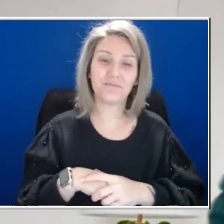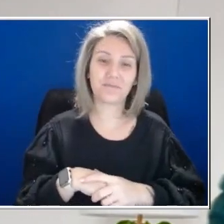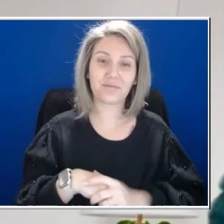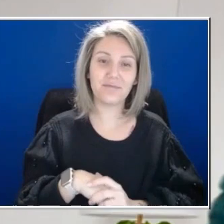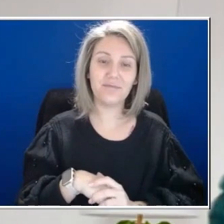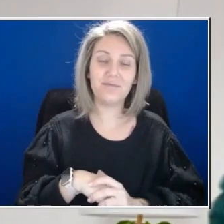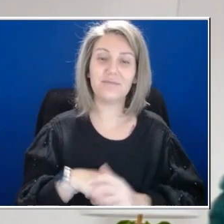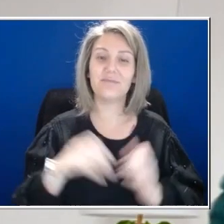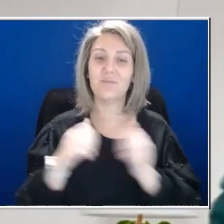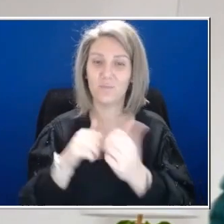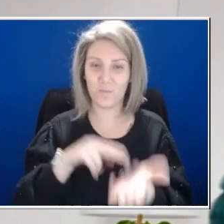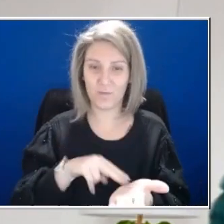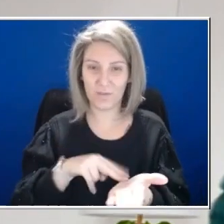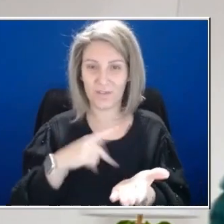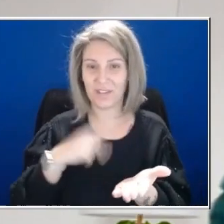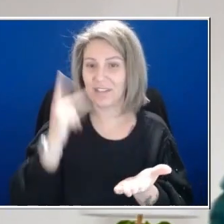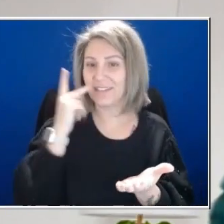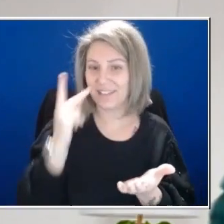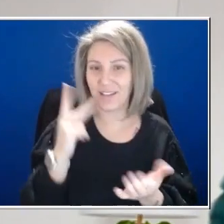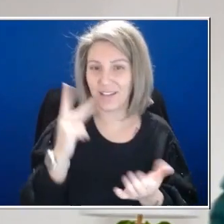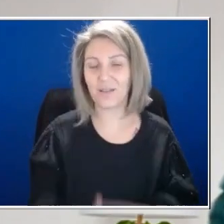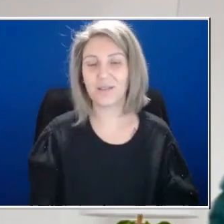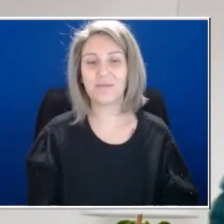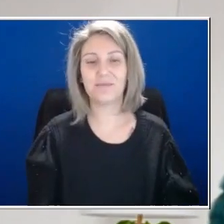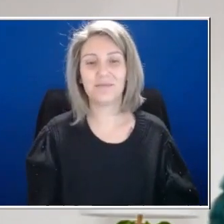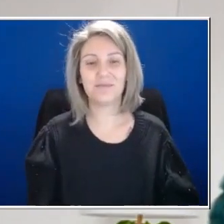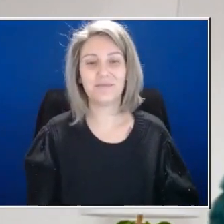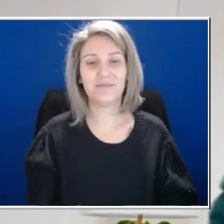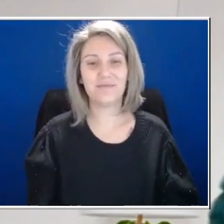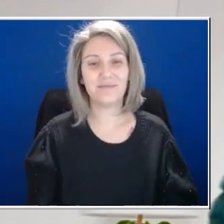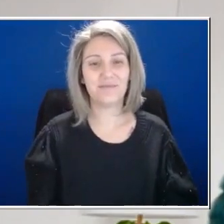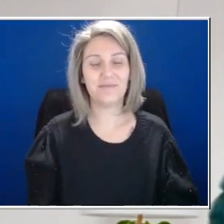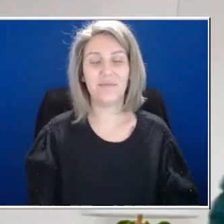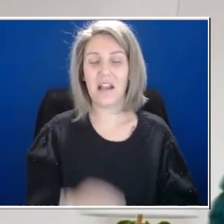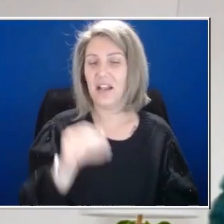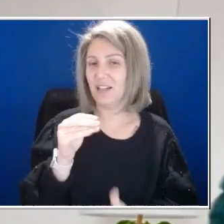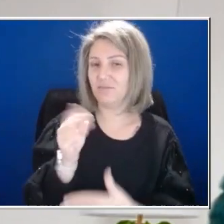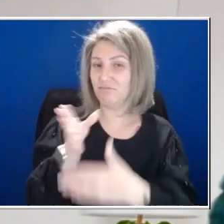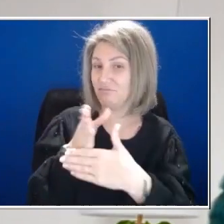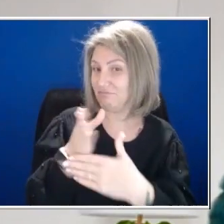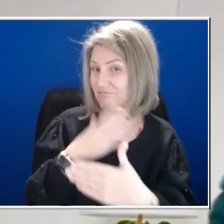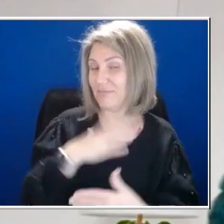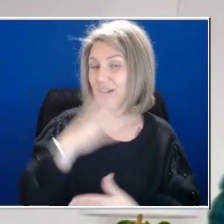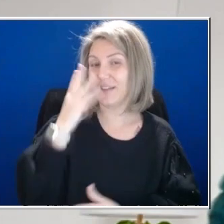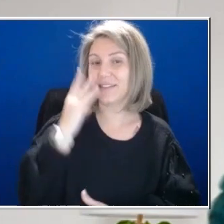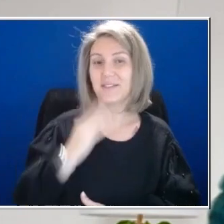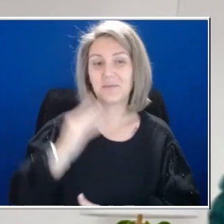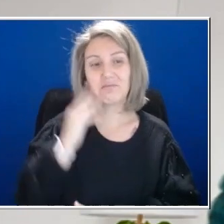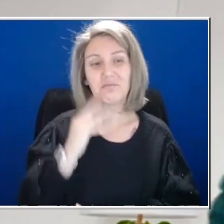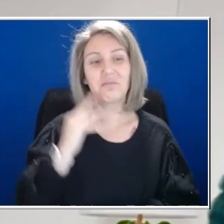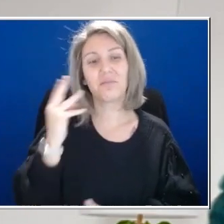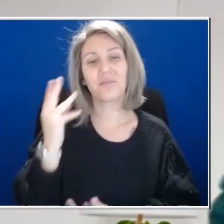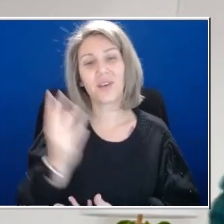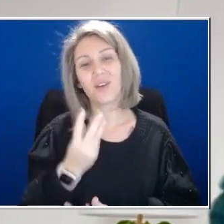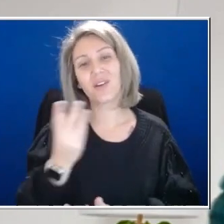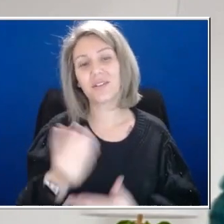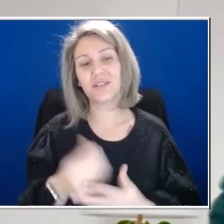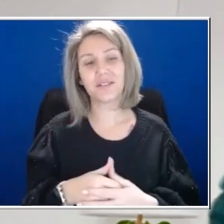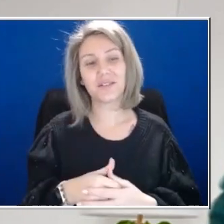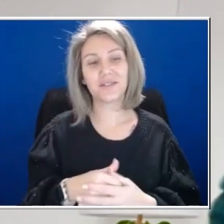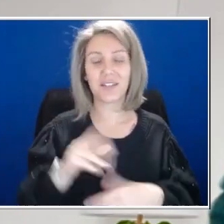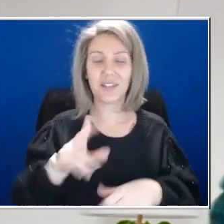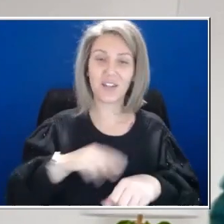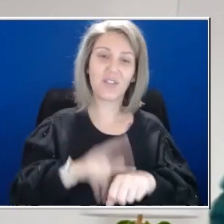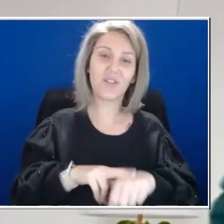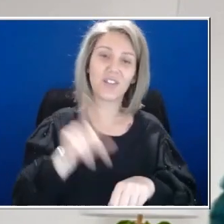with the nurse that I saw, and just shared my experience. And you know, of course, you have to